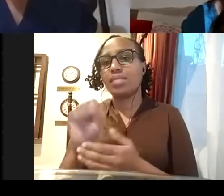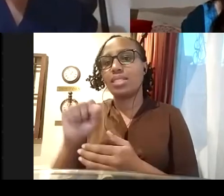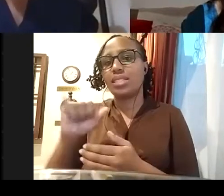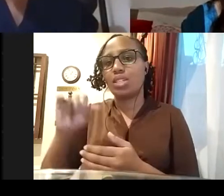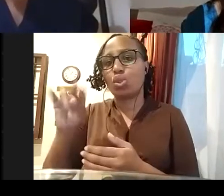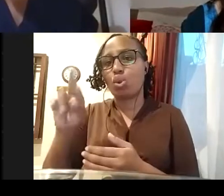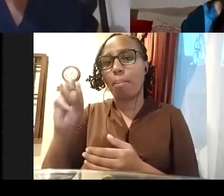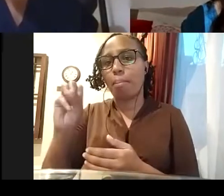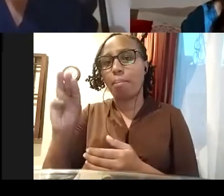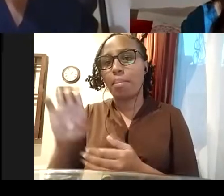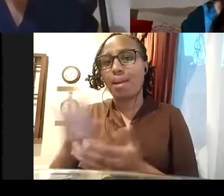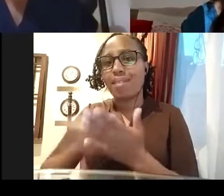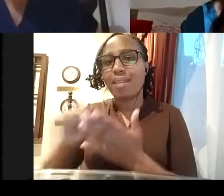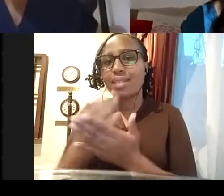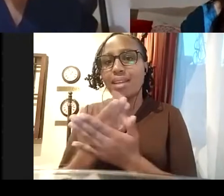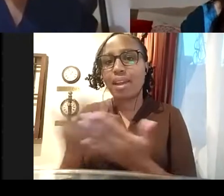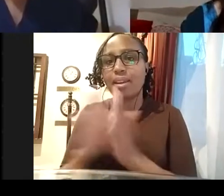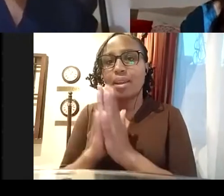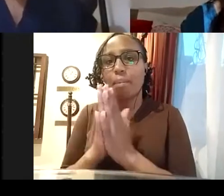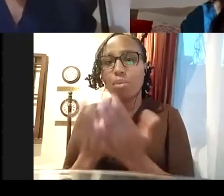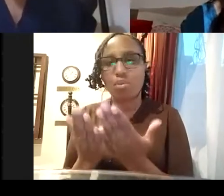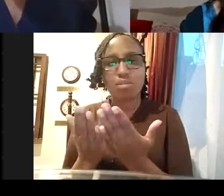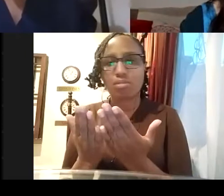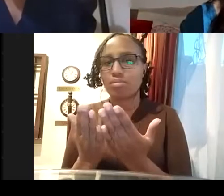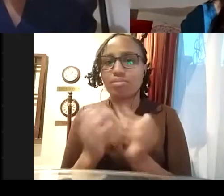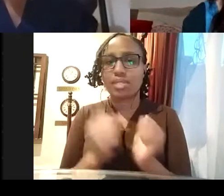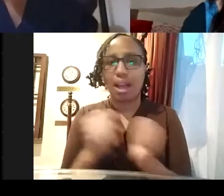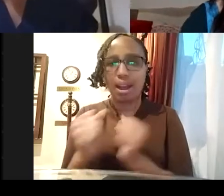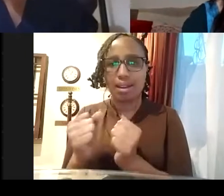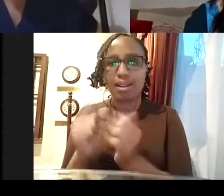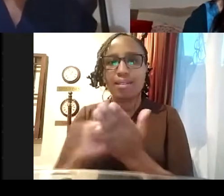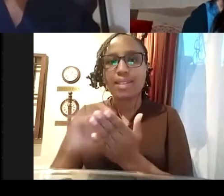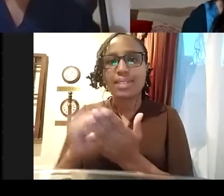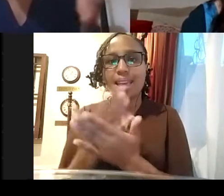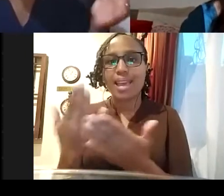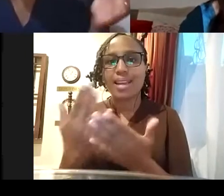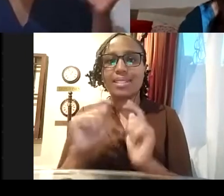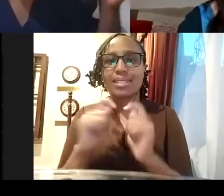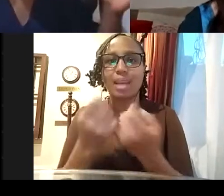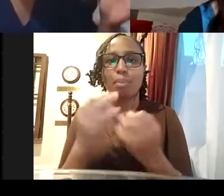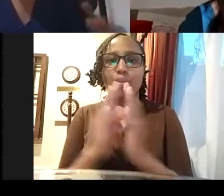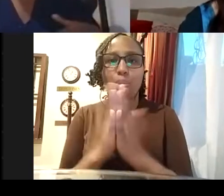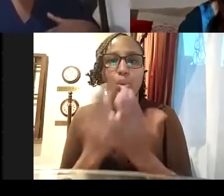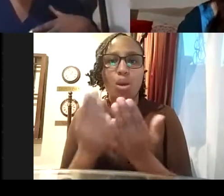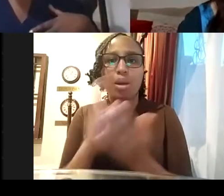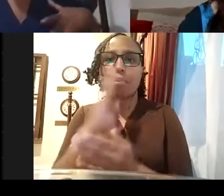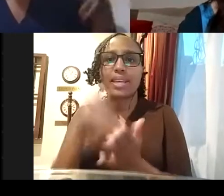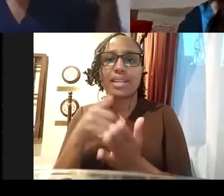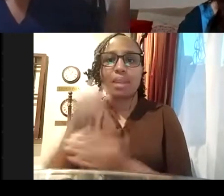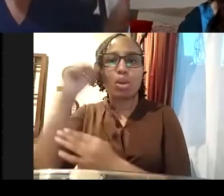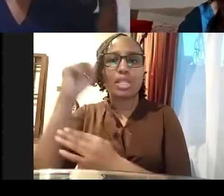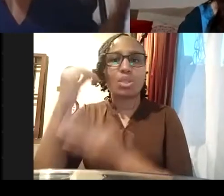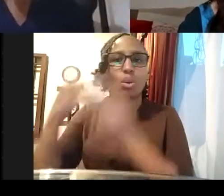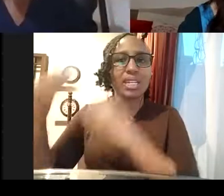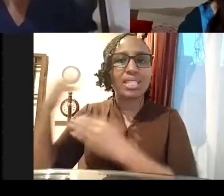Writing any book, first, second, third, is hard. Writing any genre book, be it a political history or nonfiction